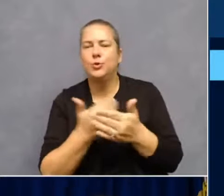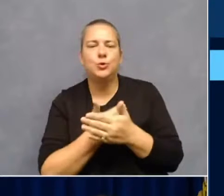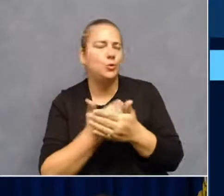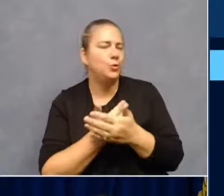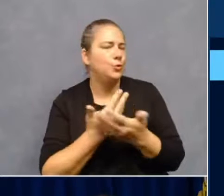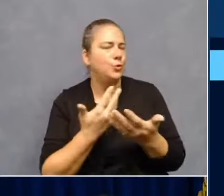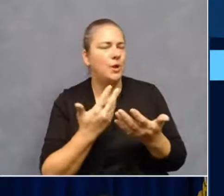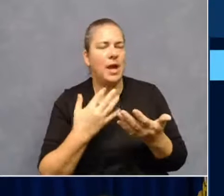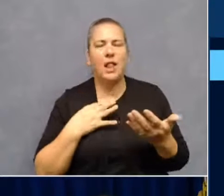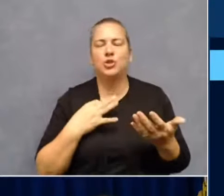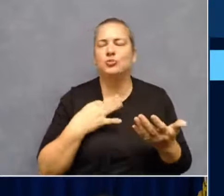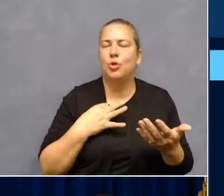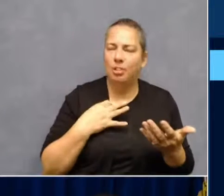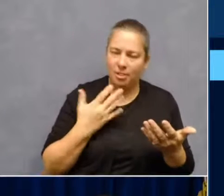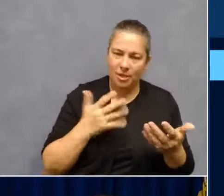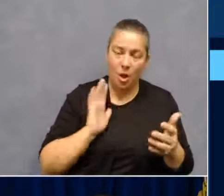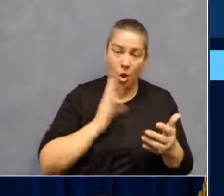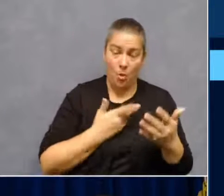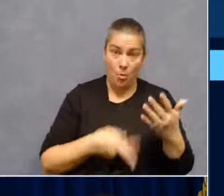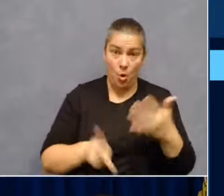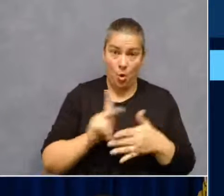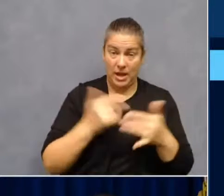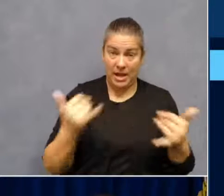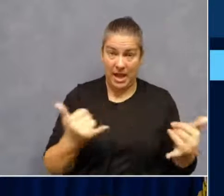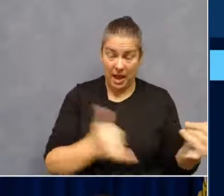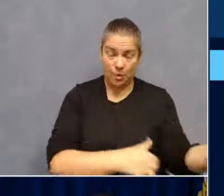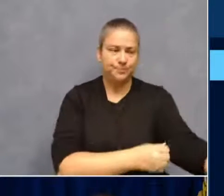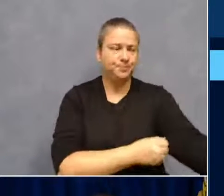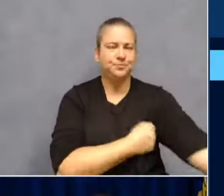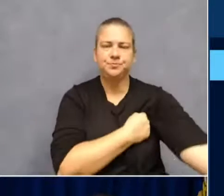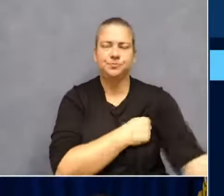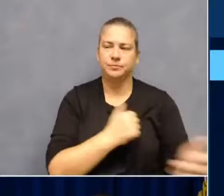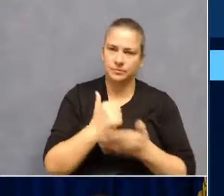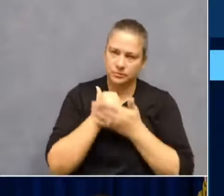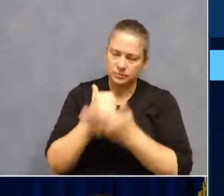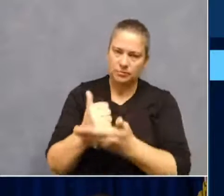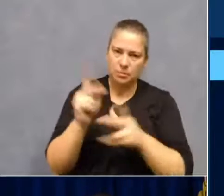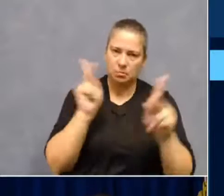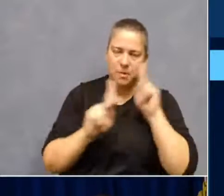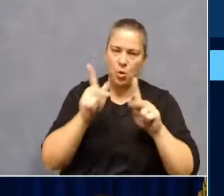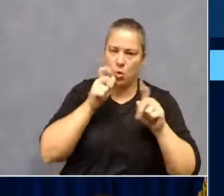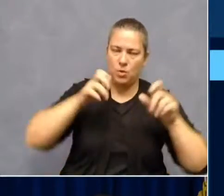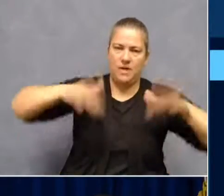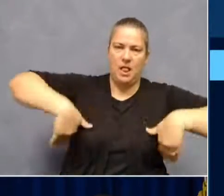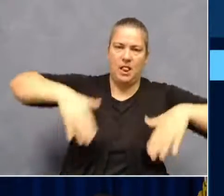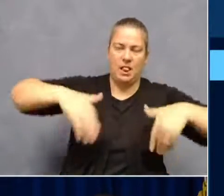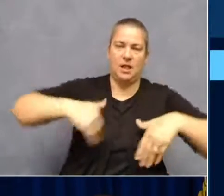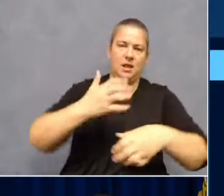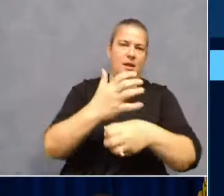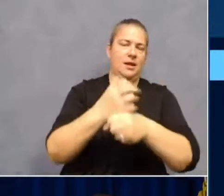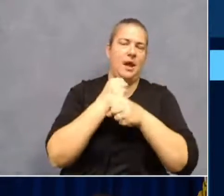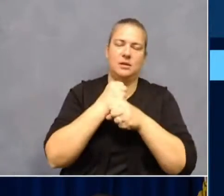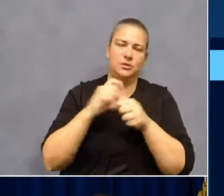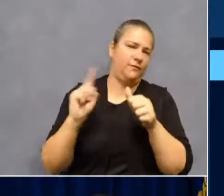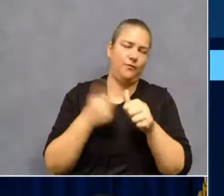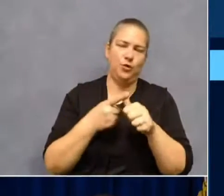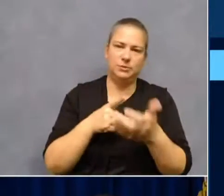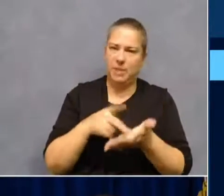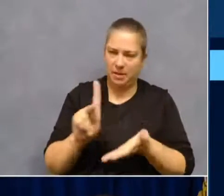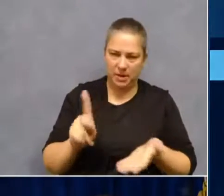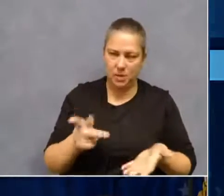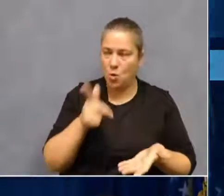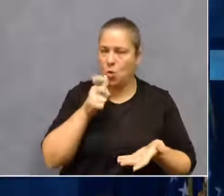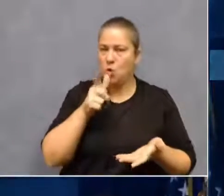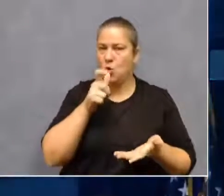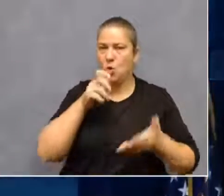Our priority right now is to help those that haven't gotten their very first payment or haven't gotten other